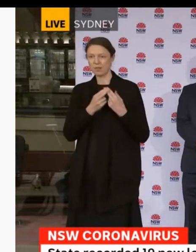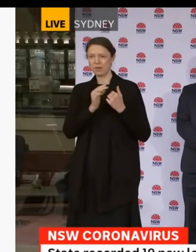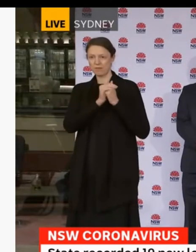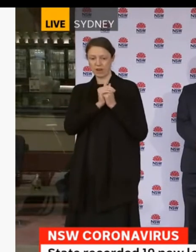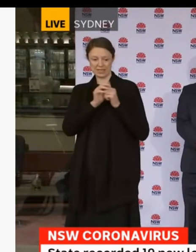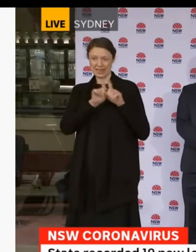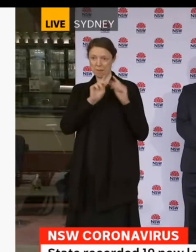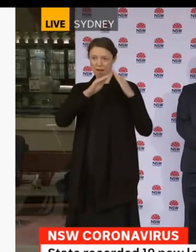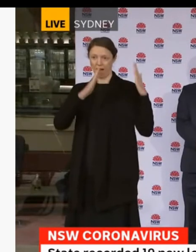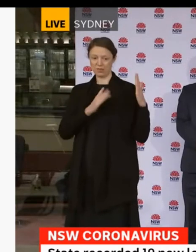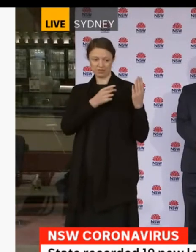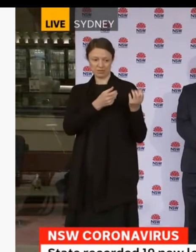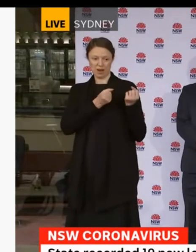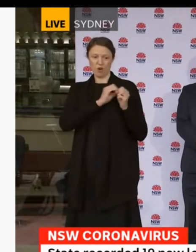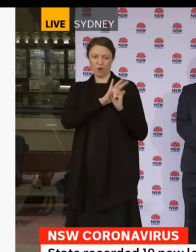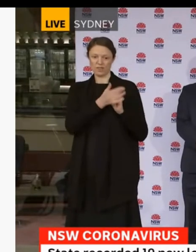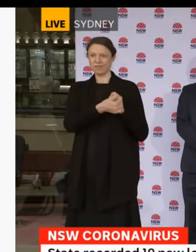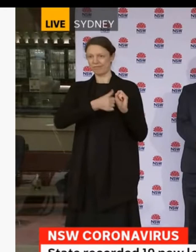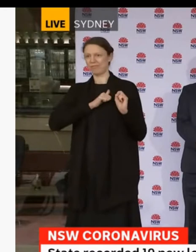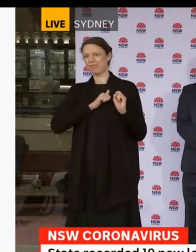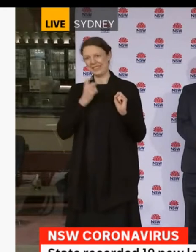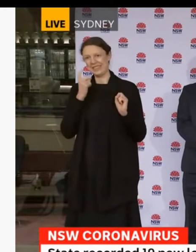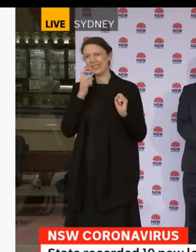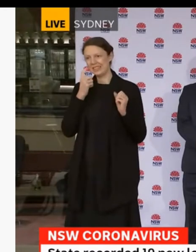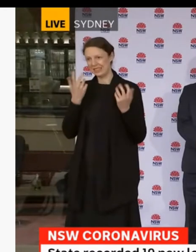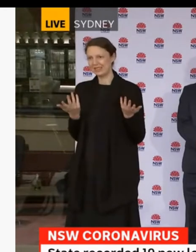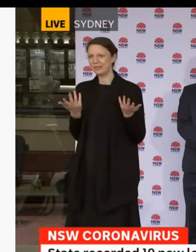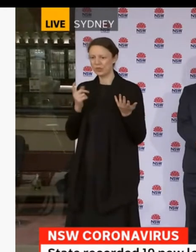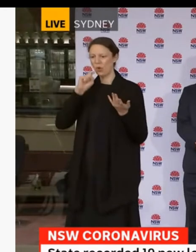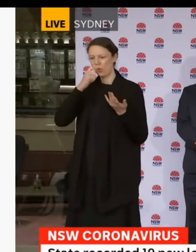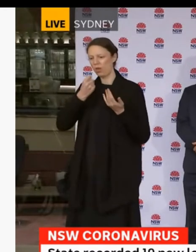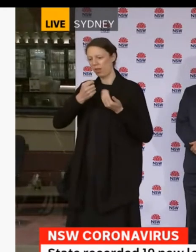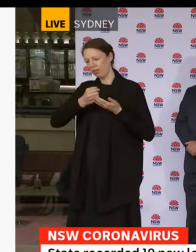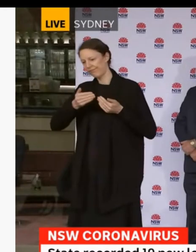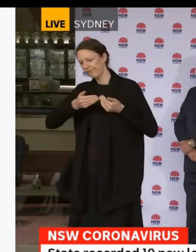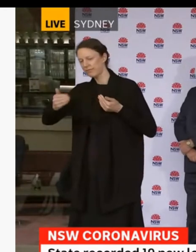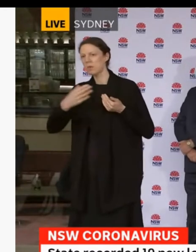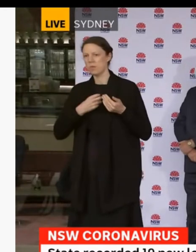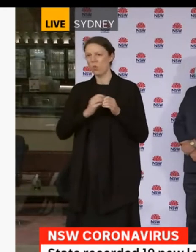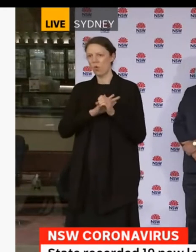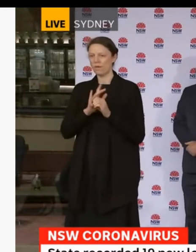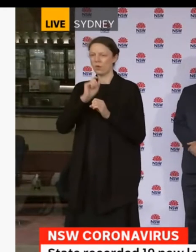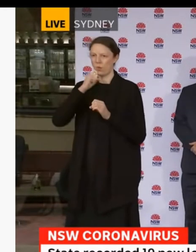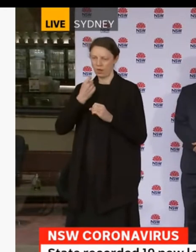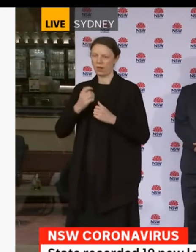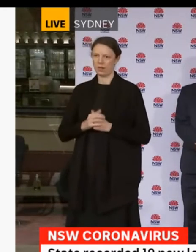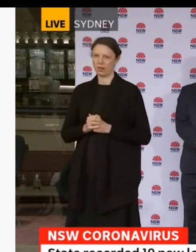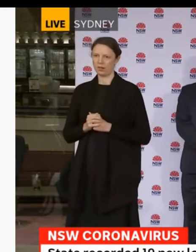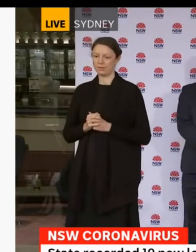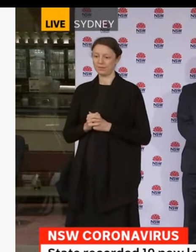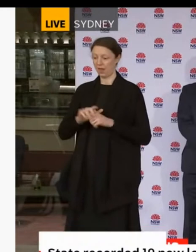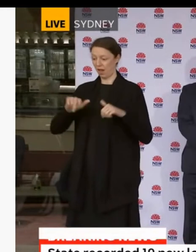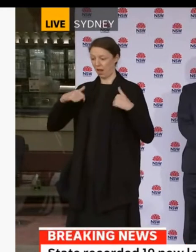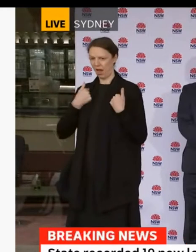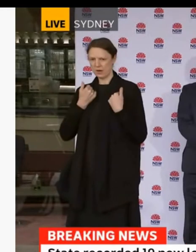aware that although we have, I would argue, the best contact tracers in the world, this strain of